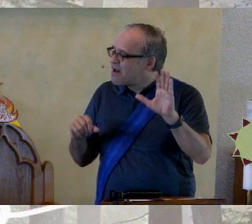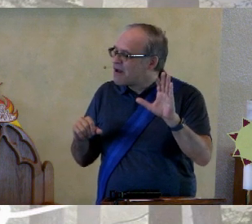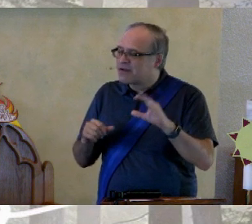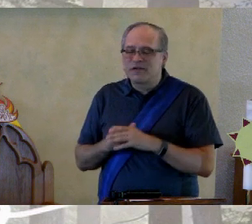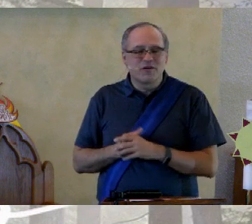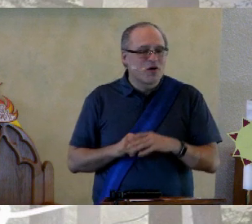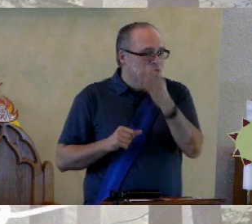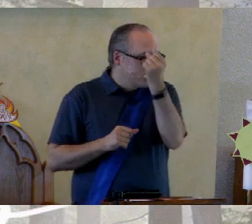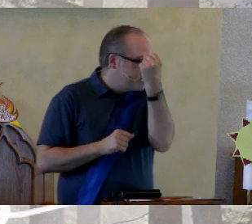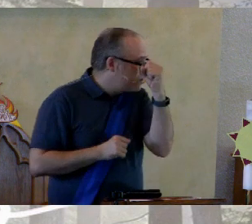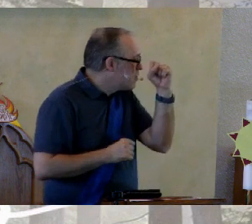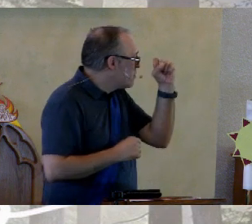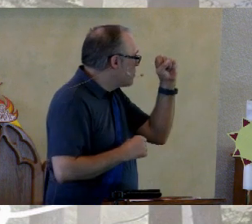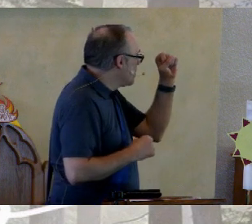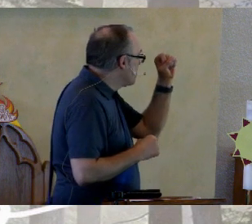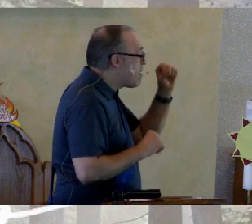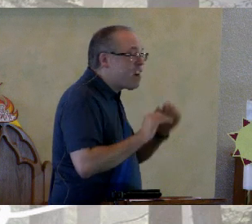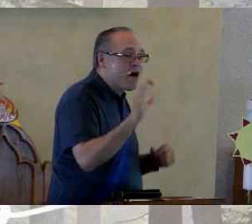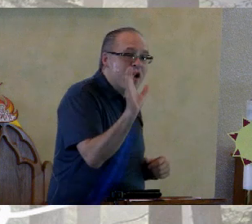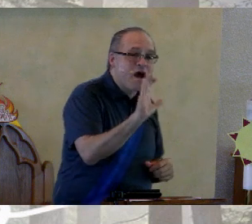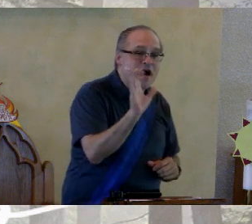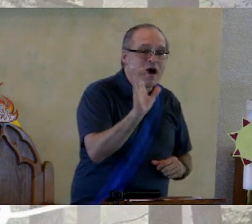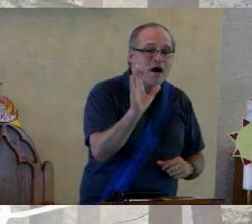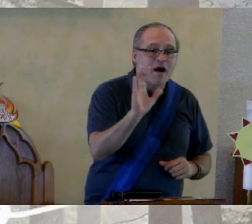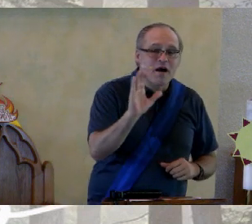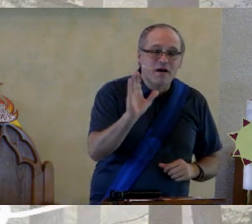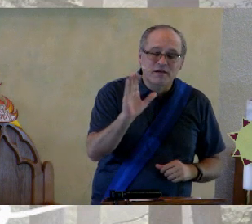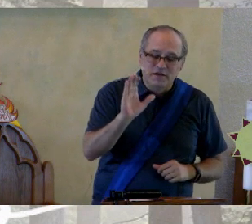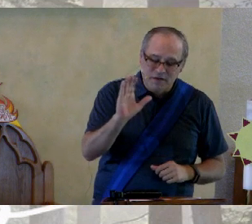back, no turning